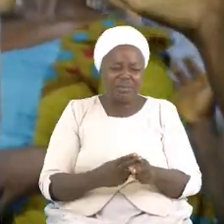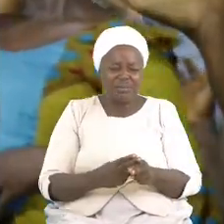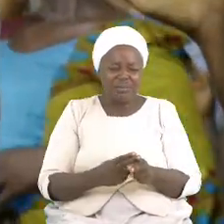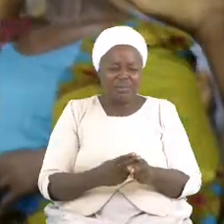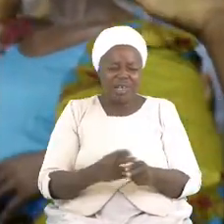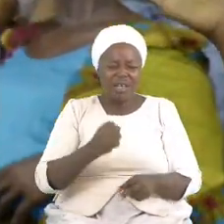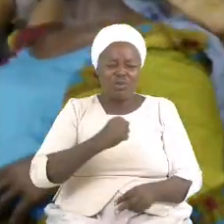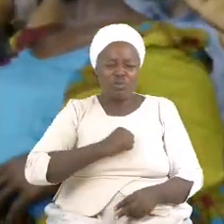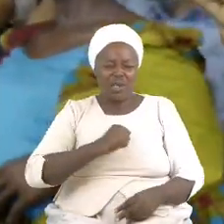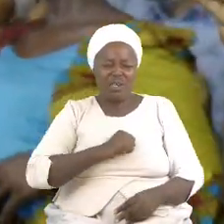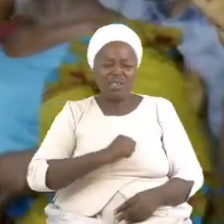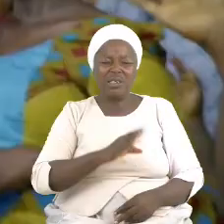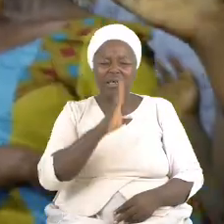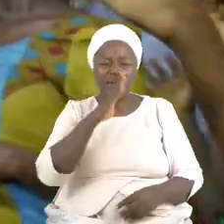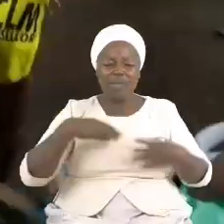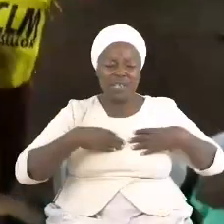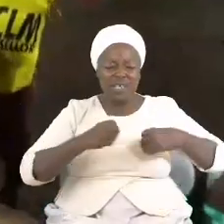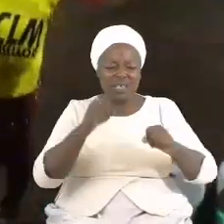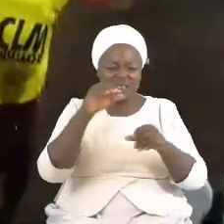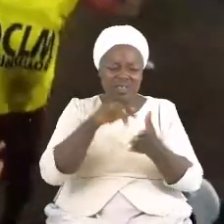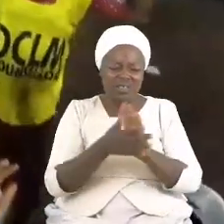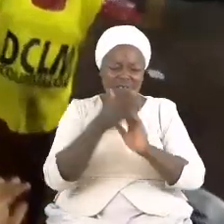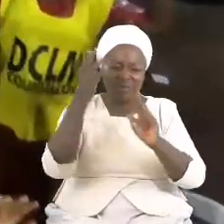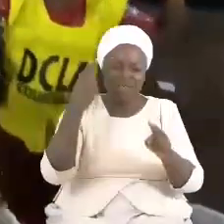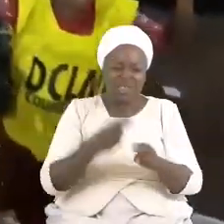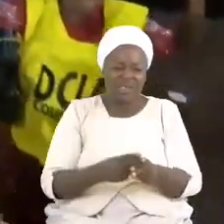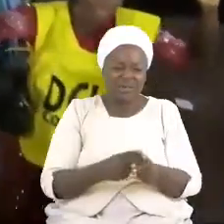Tuberculosis, be healed in Jesus' name.